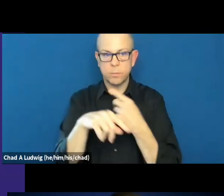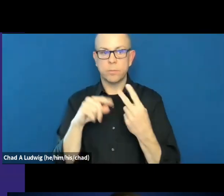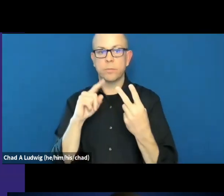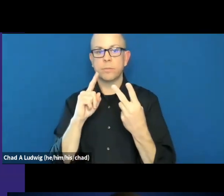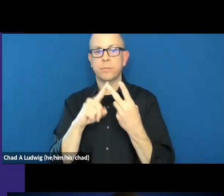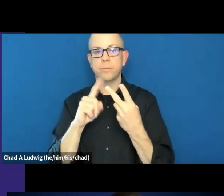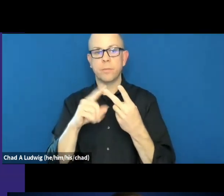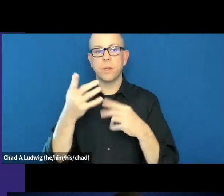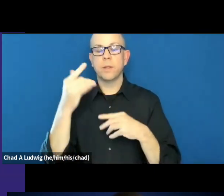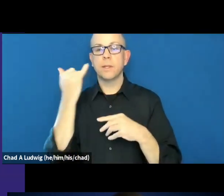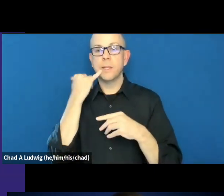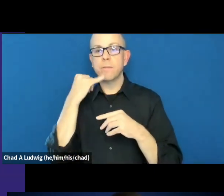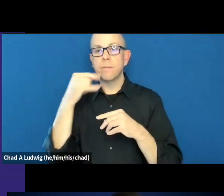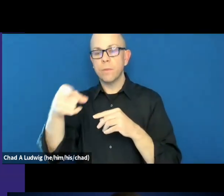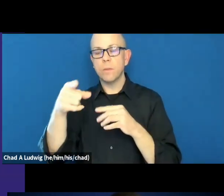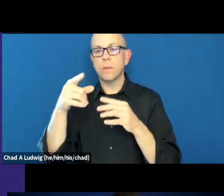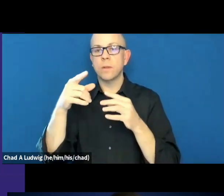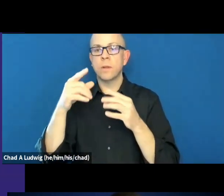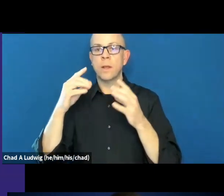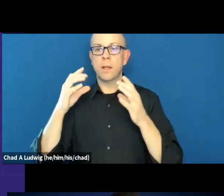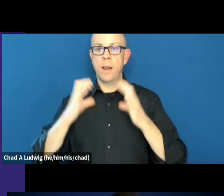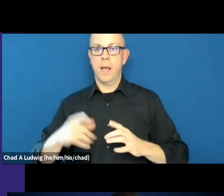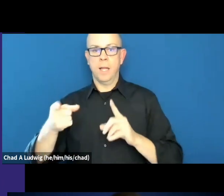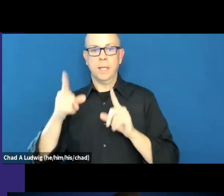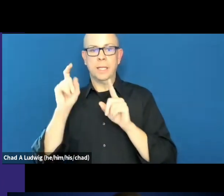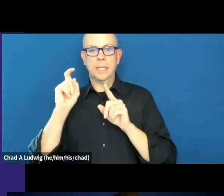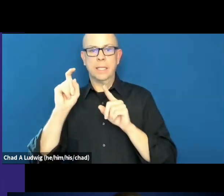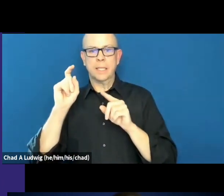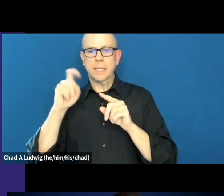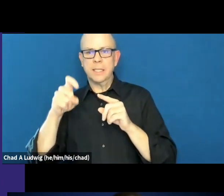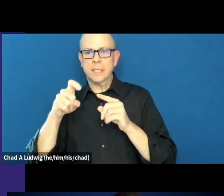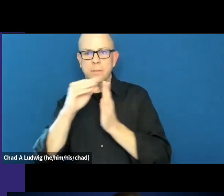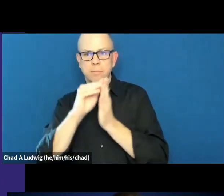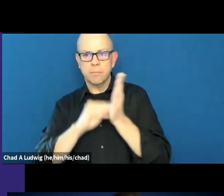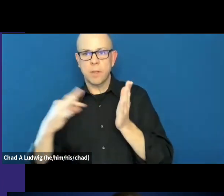Information and referral is one of the things.